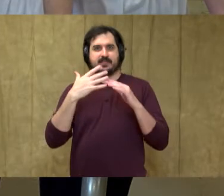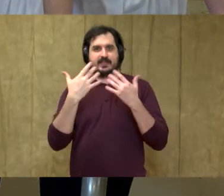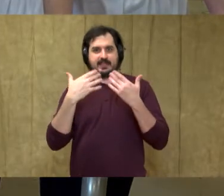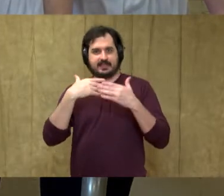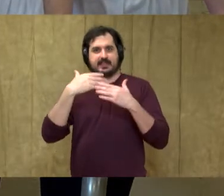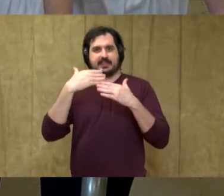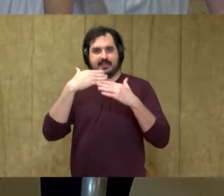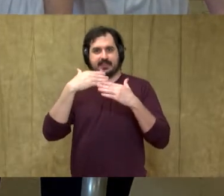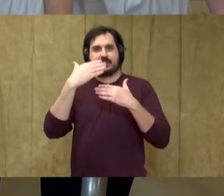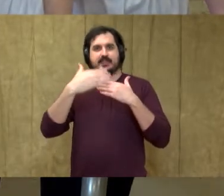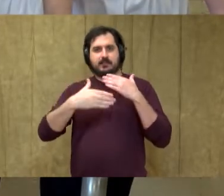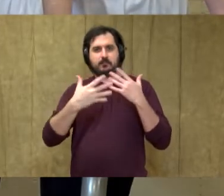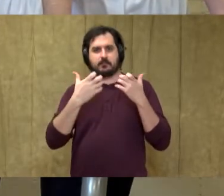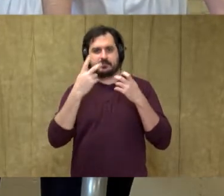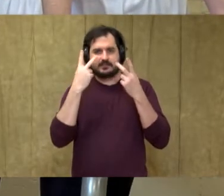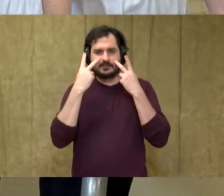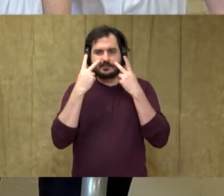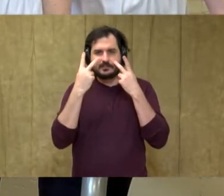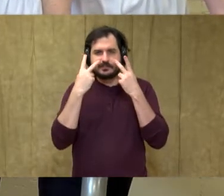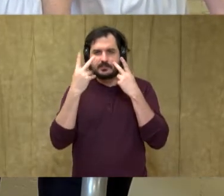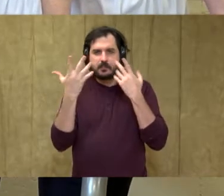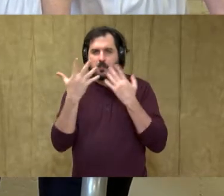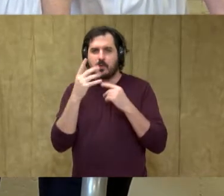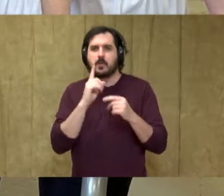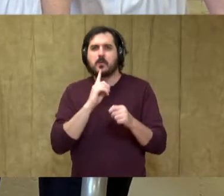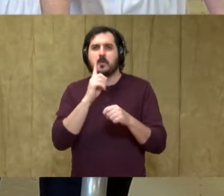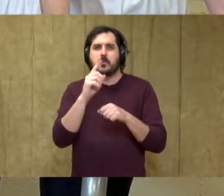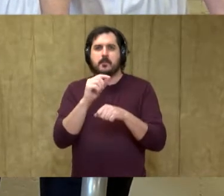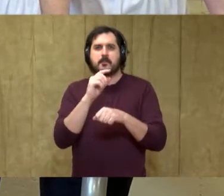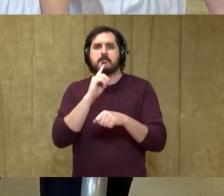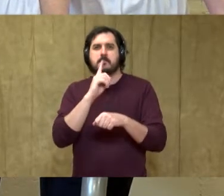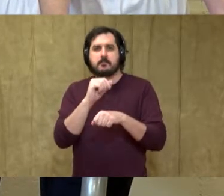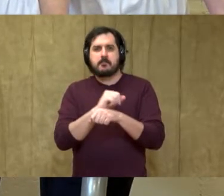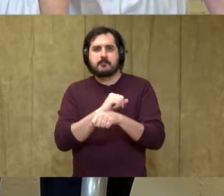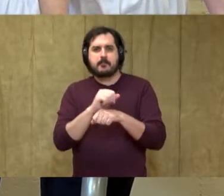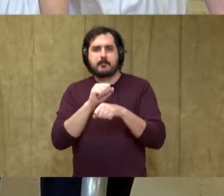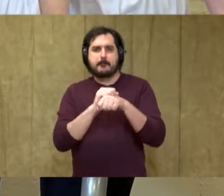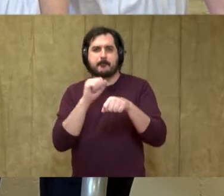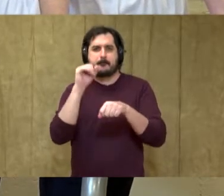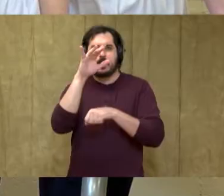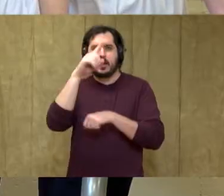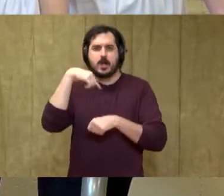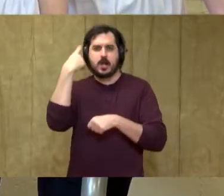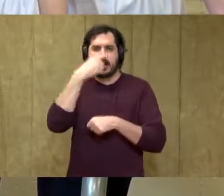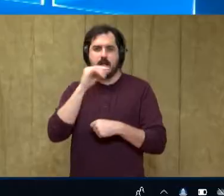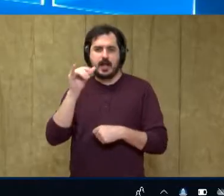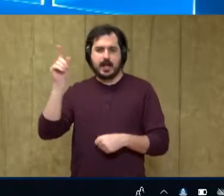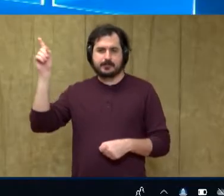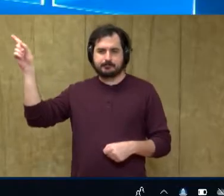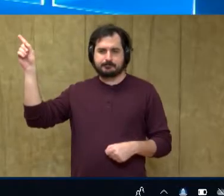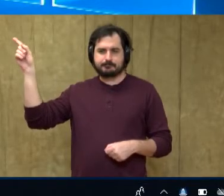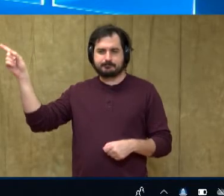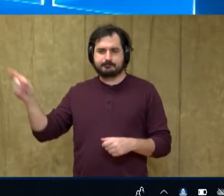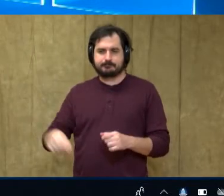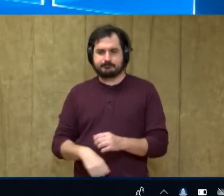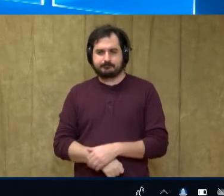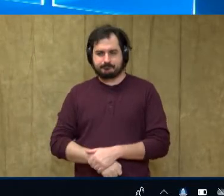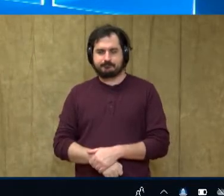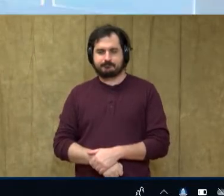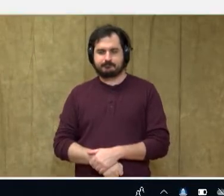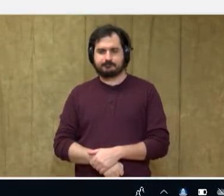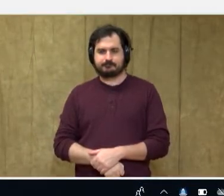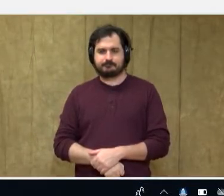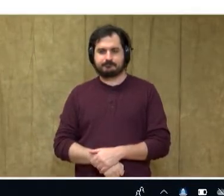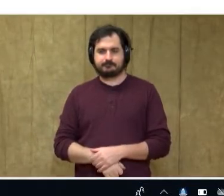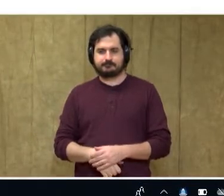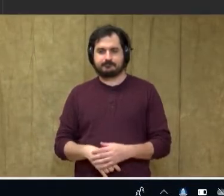like. And so this was one depiction of it. And then I wanted to see